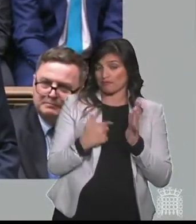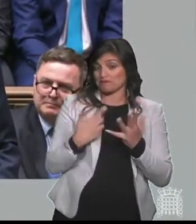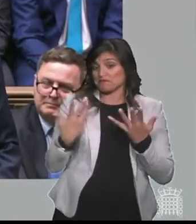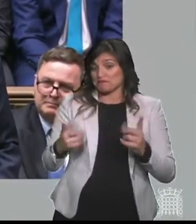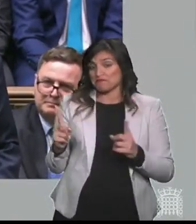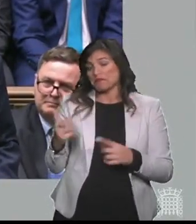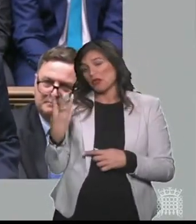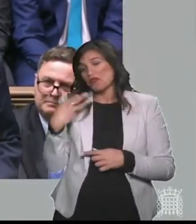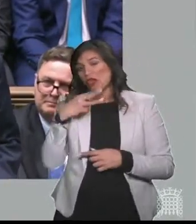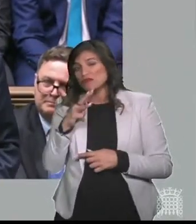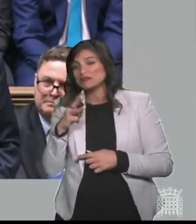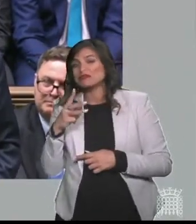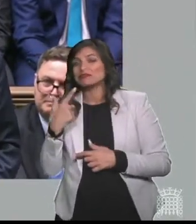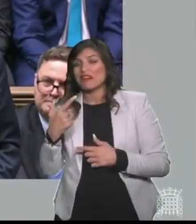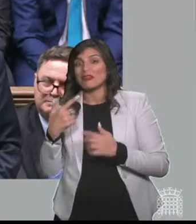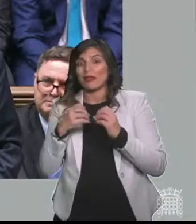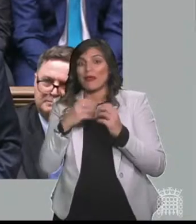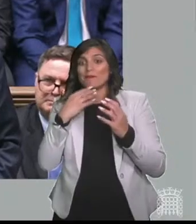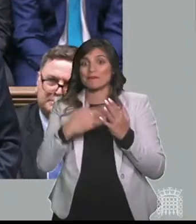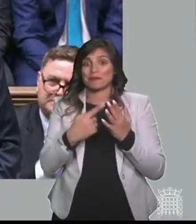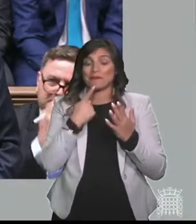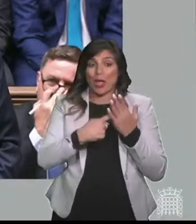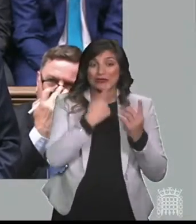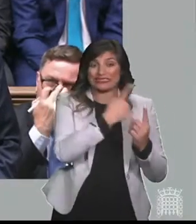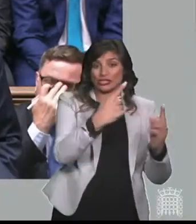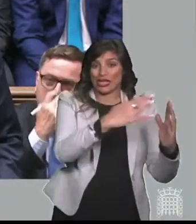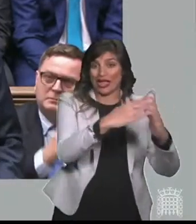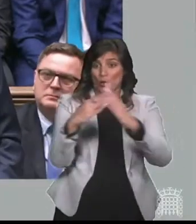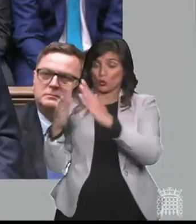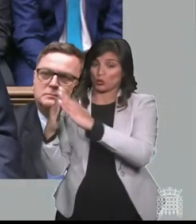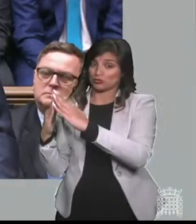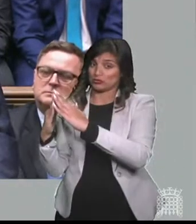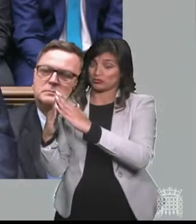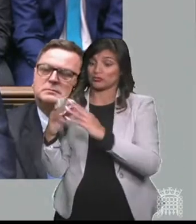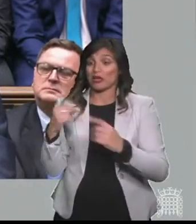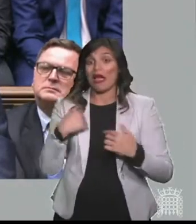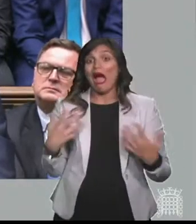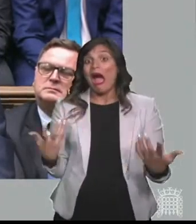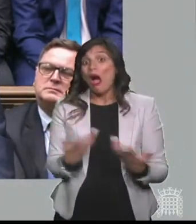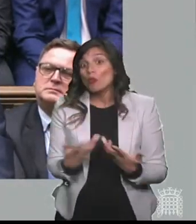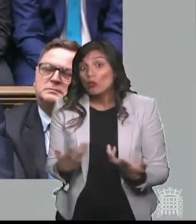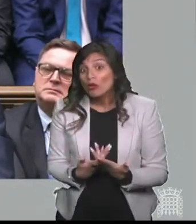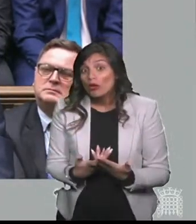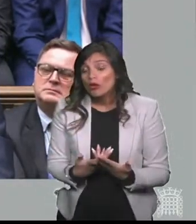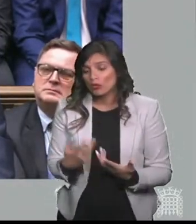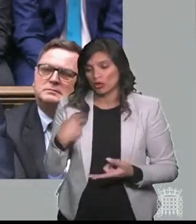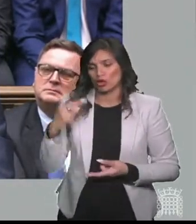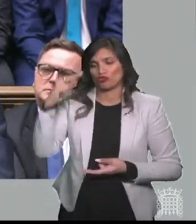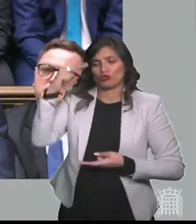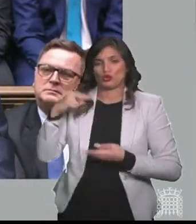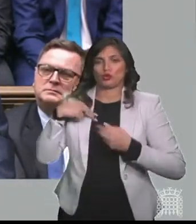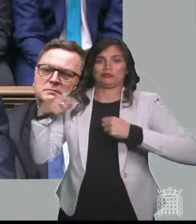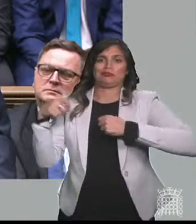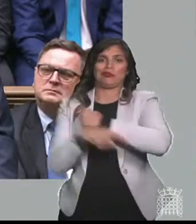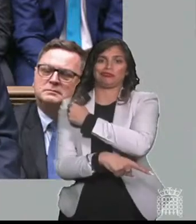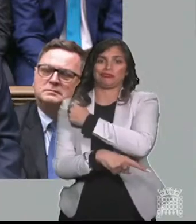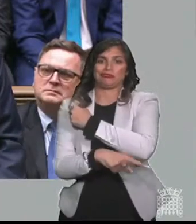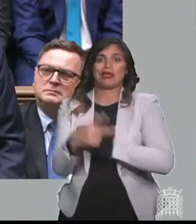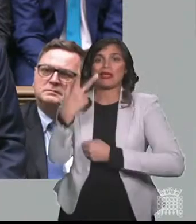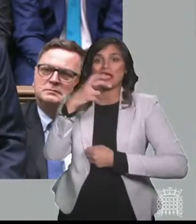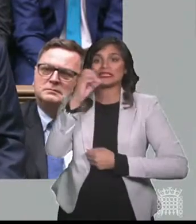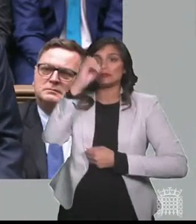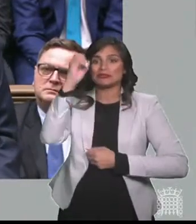£3,700 per household. We are able to do that only because we reduced the deficit by 80% ahead